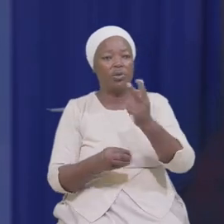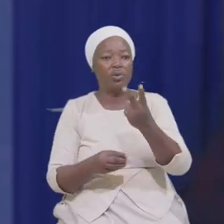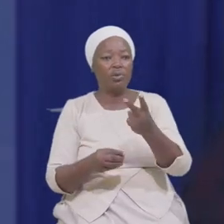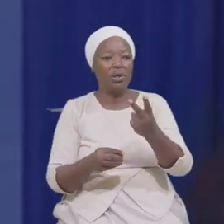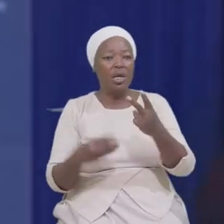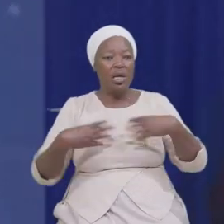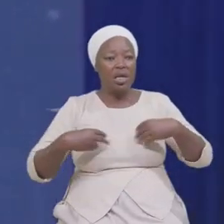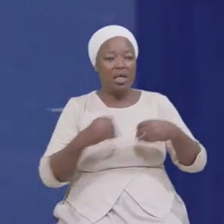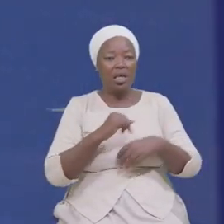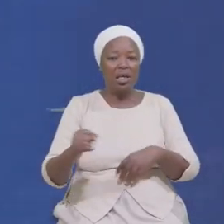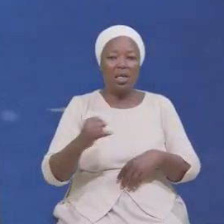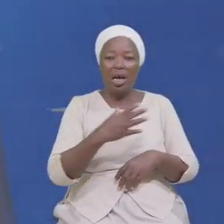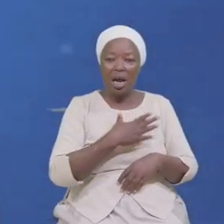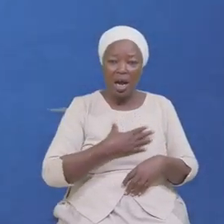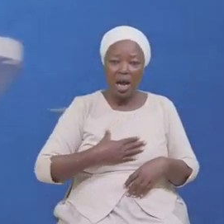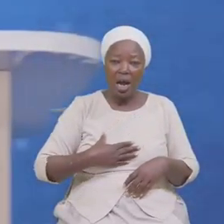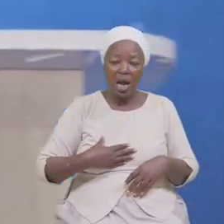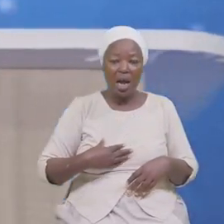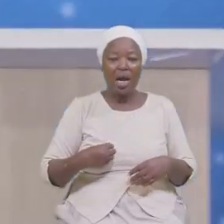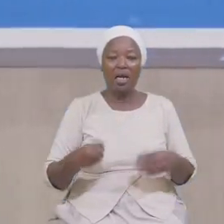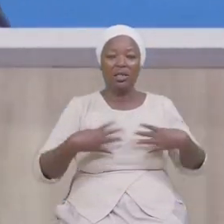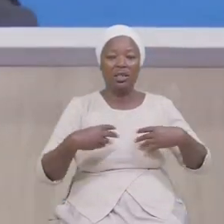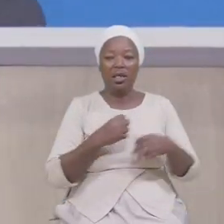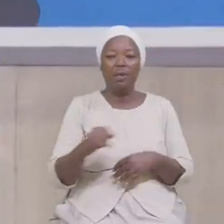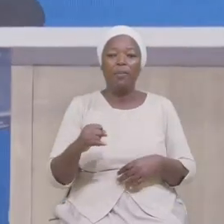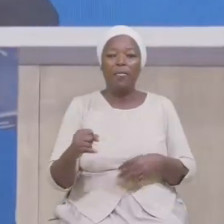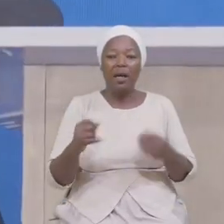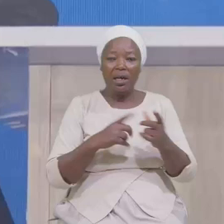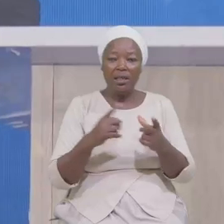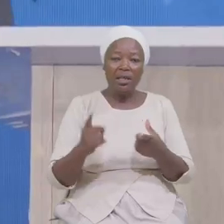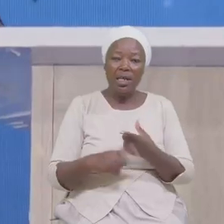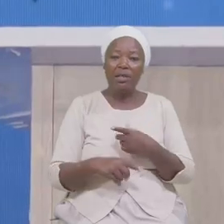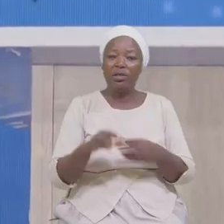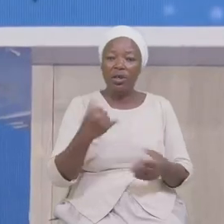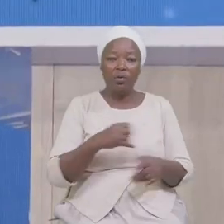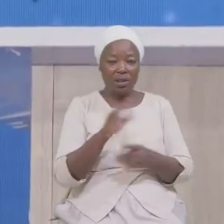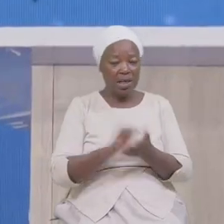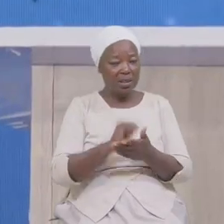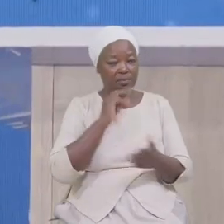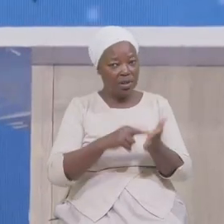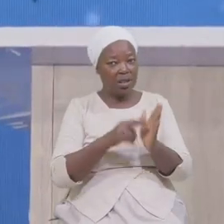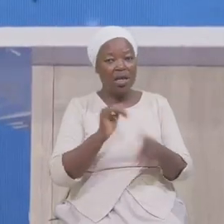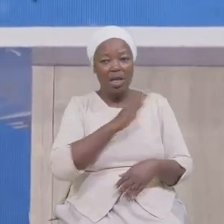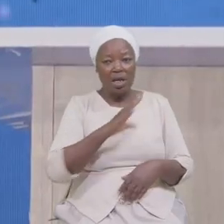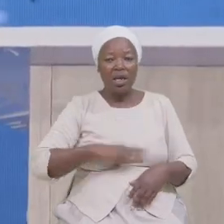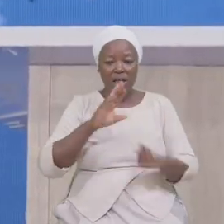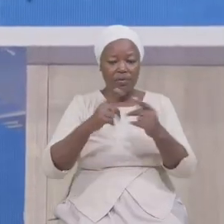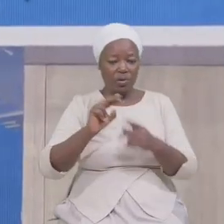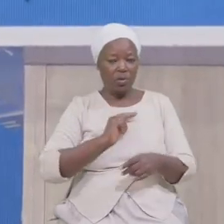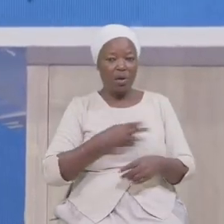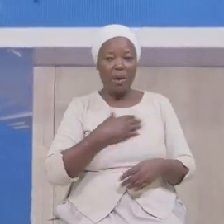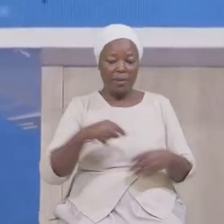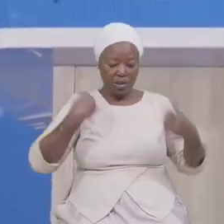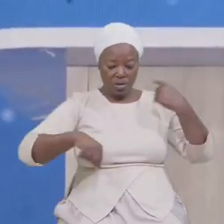healing and recovery. And the way of healing is giving Christ for us. And by stripes, you're healed.